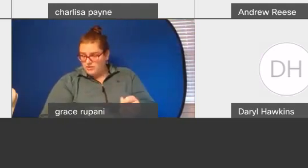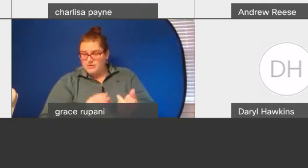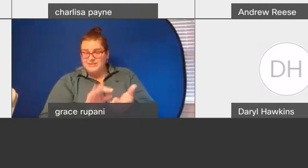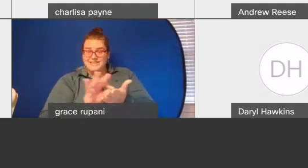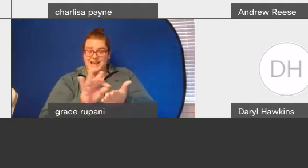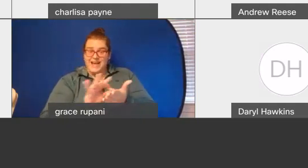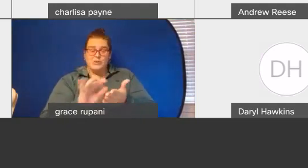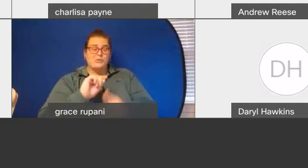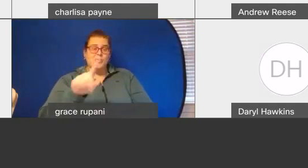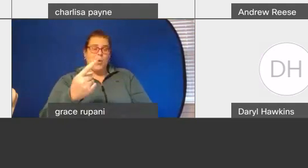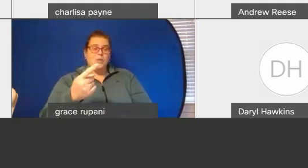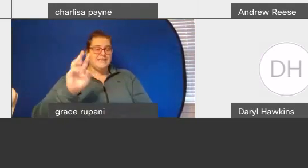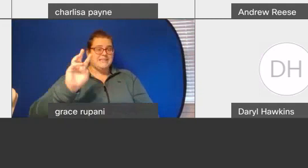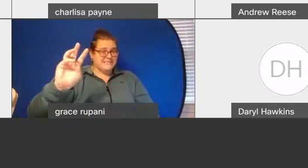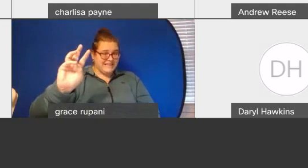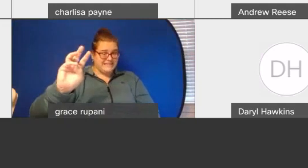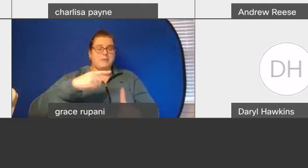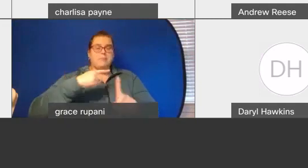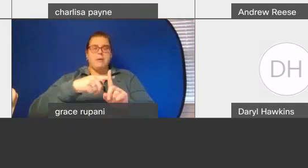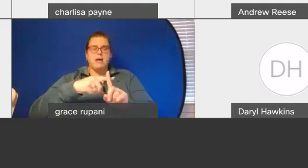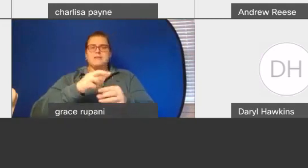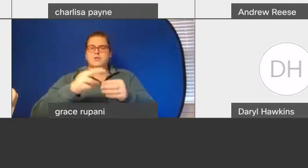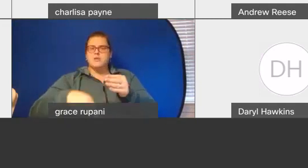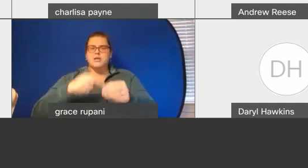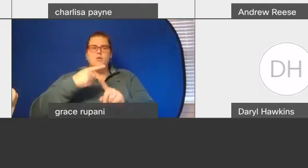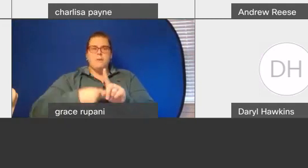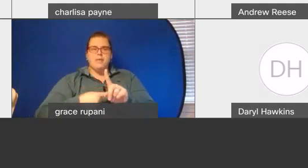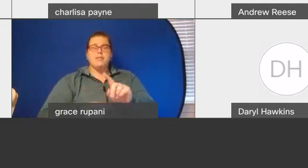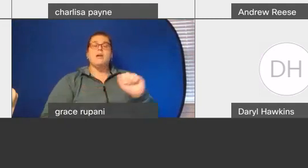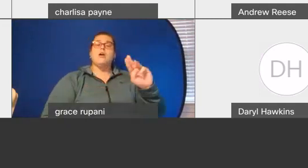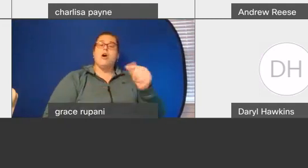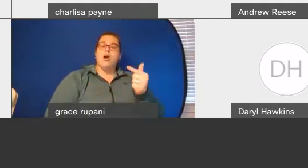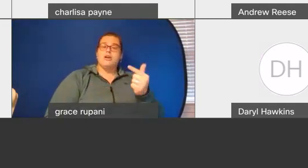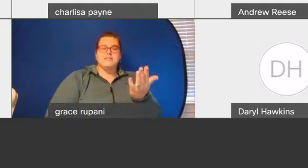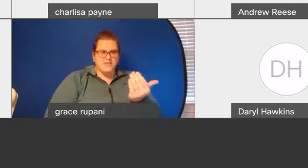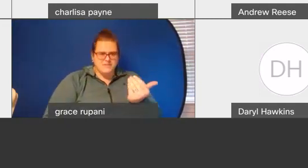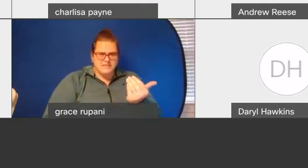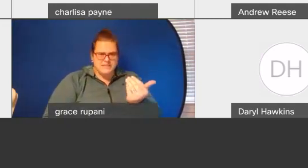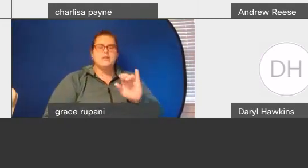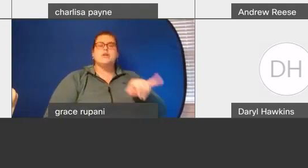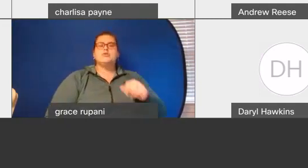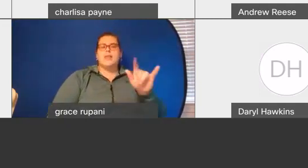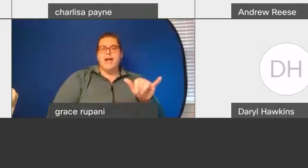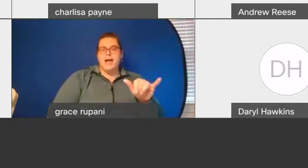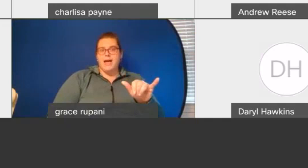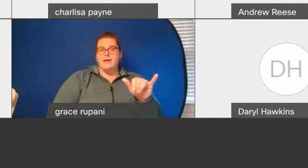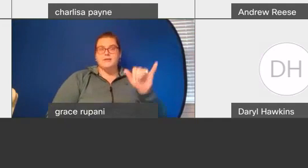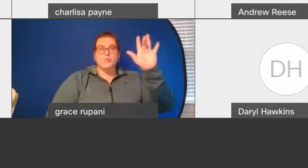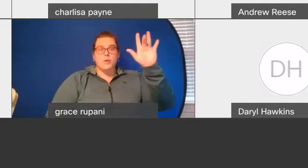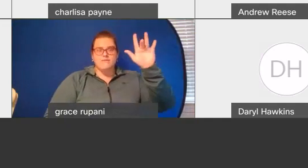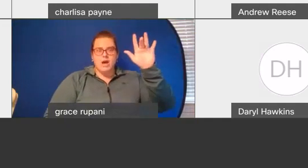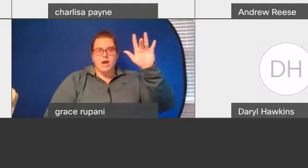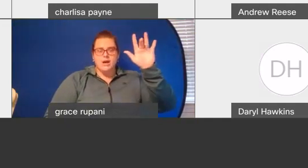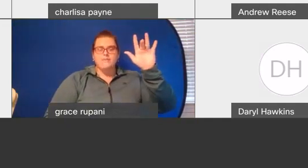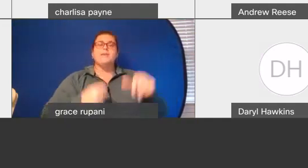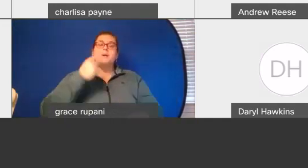6 positive results for the month. In August, there were 15. July, we saw a bump up of 25, because in June it was